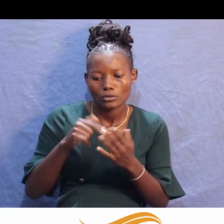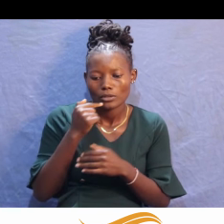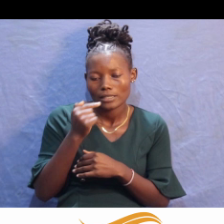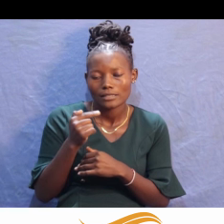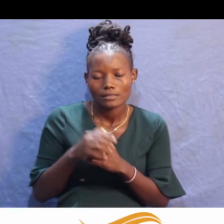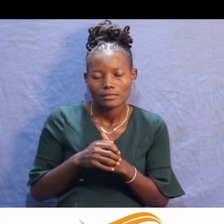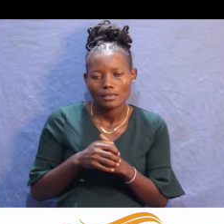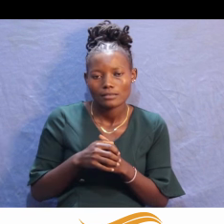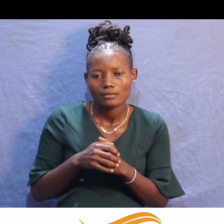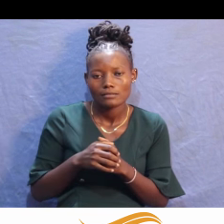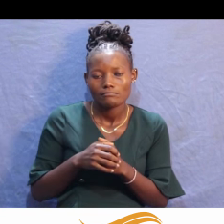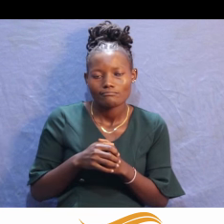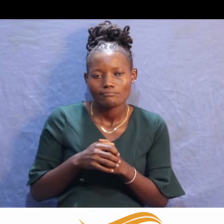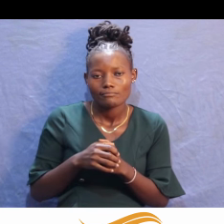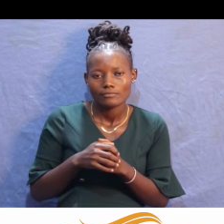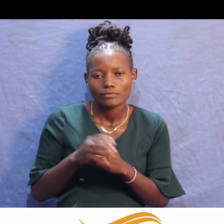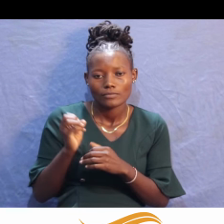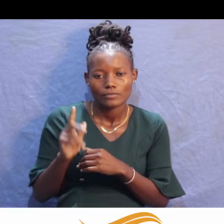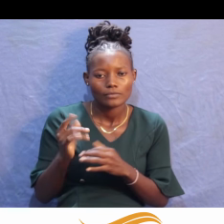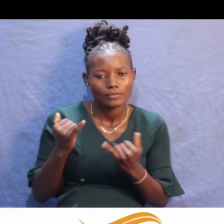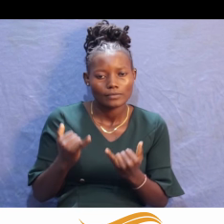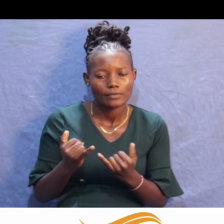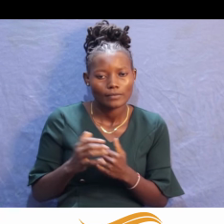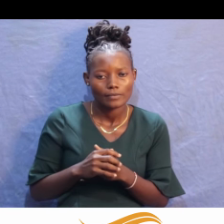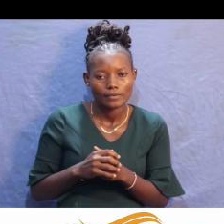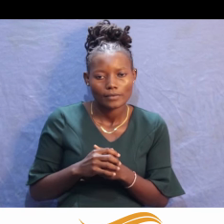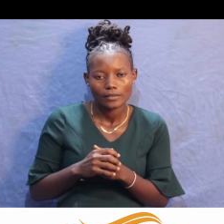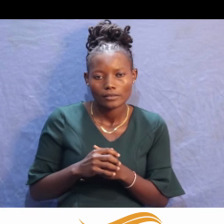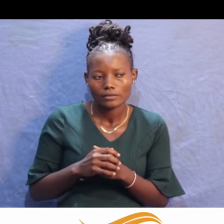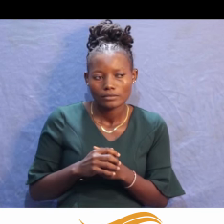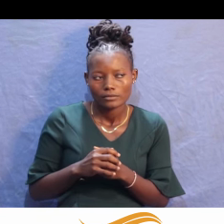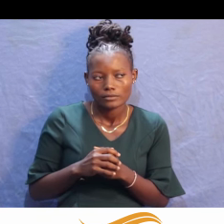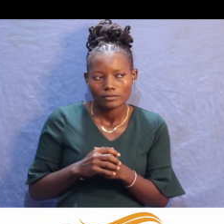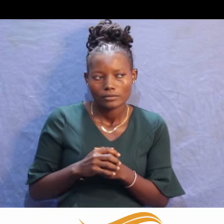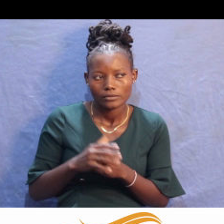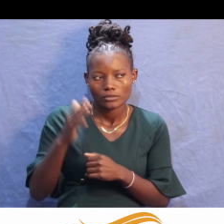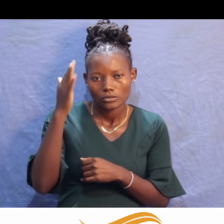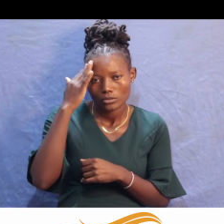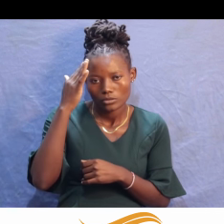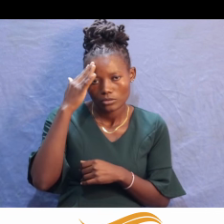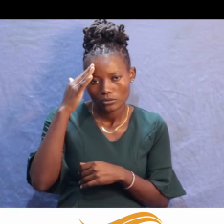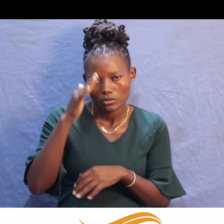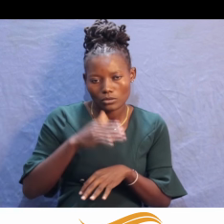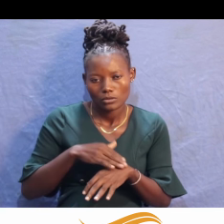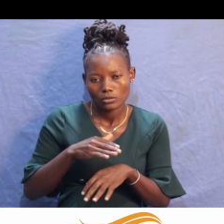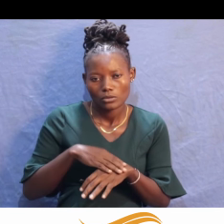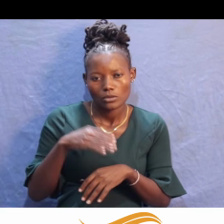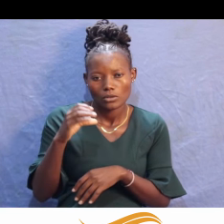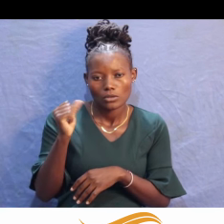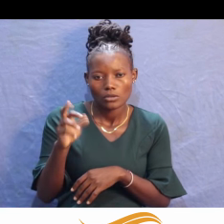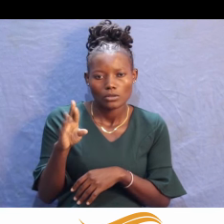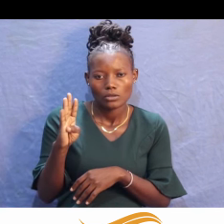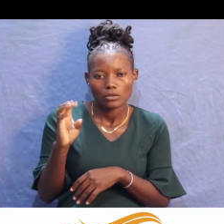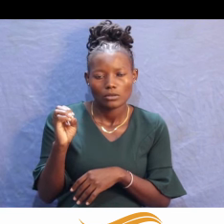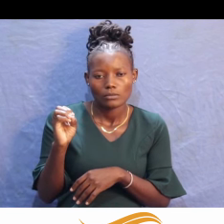out explaining that correctly. So they have to have a certain, a good carbohydrate diet if you're going to work